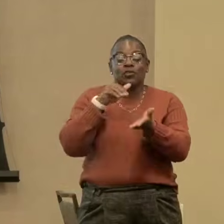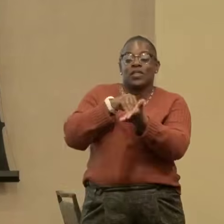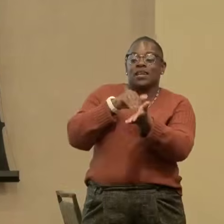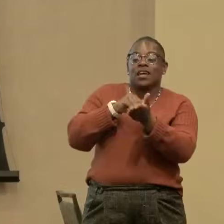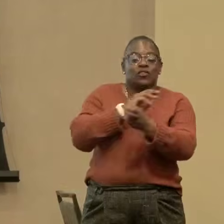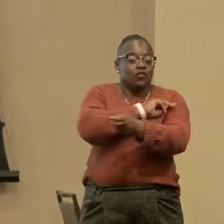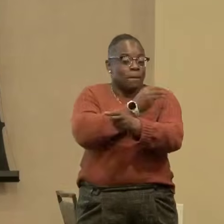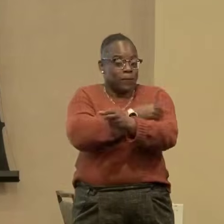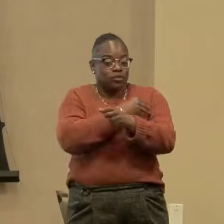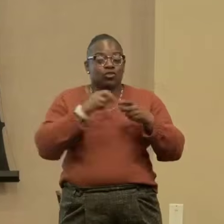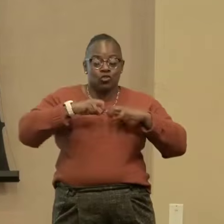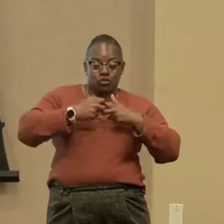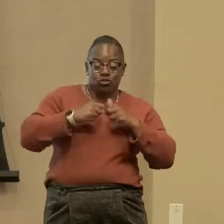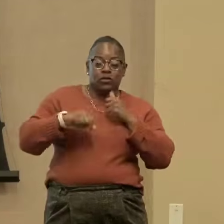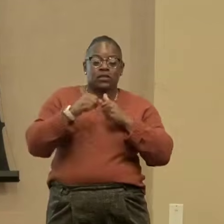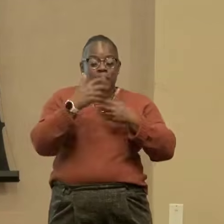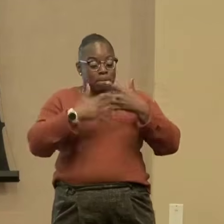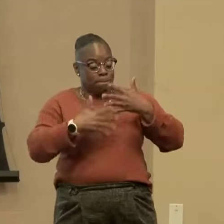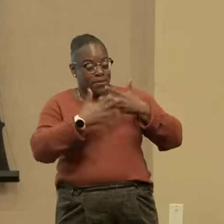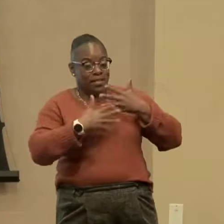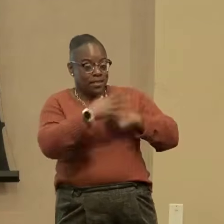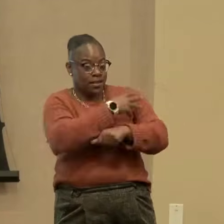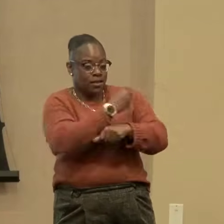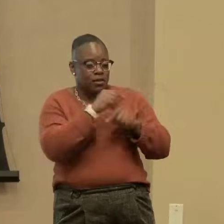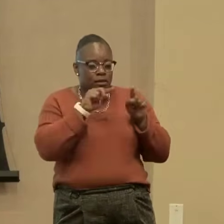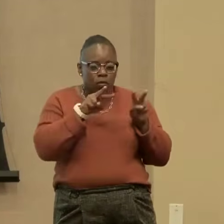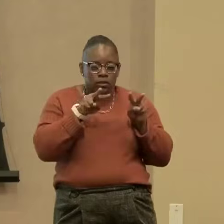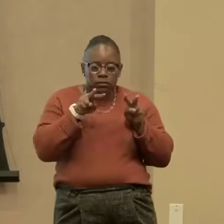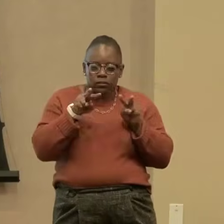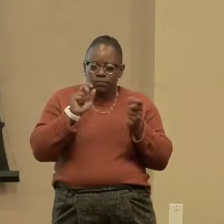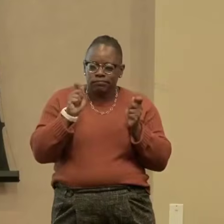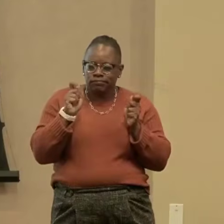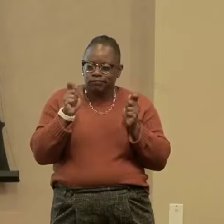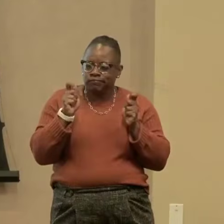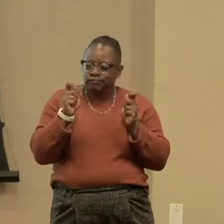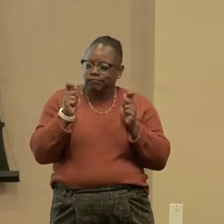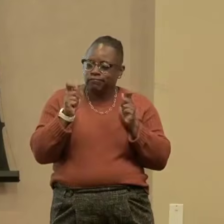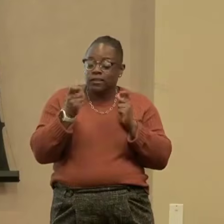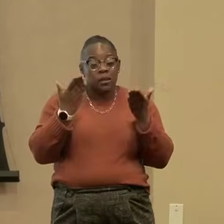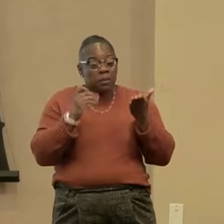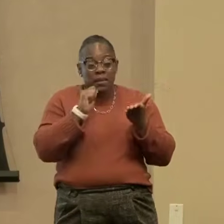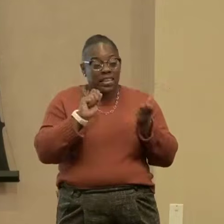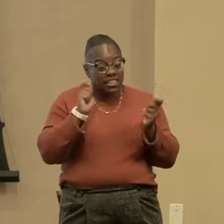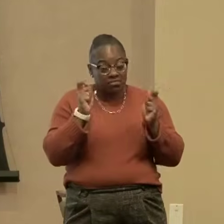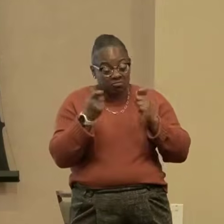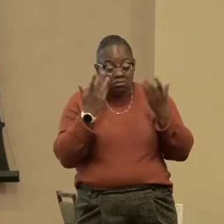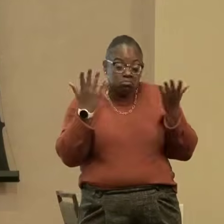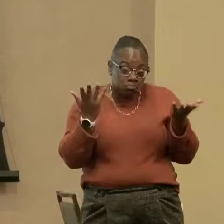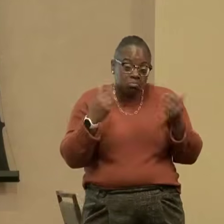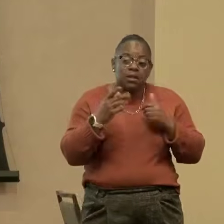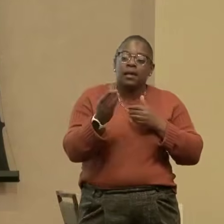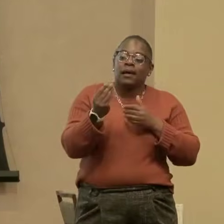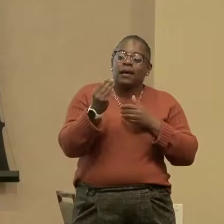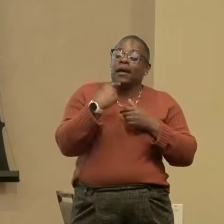So blood work can be a big component of it, watching how your blood work changes or doesn't change over time. I usually tell